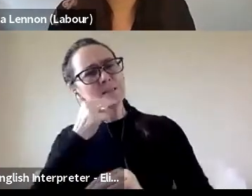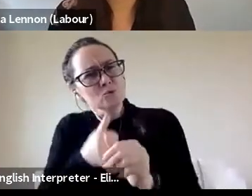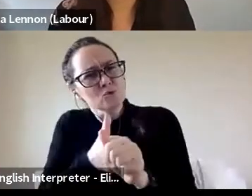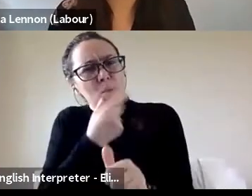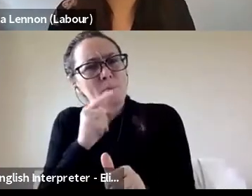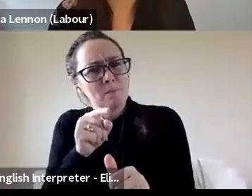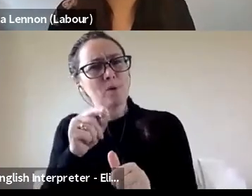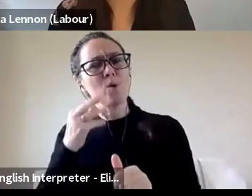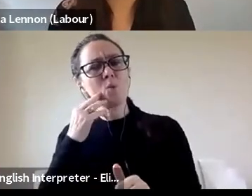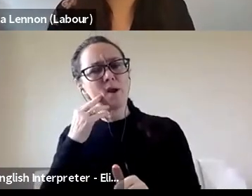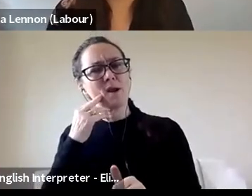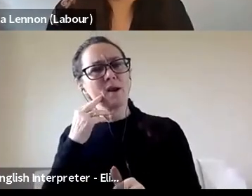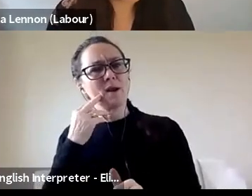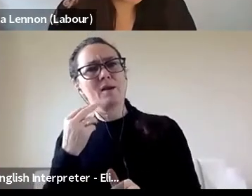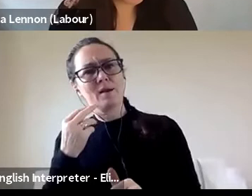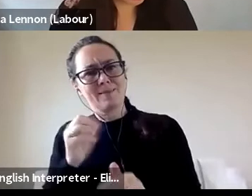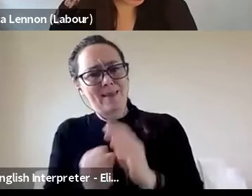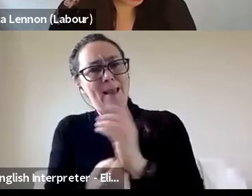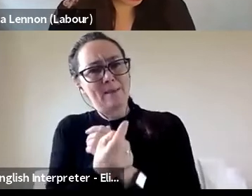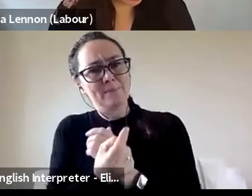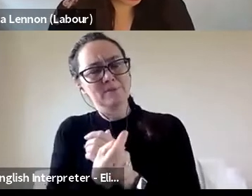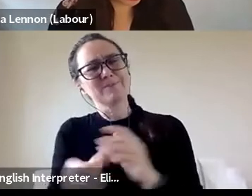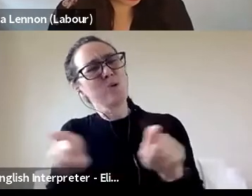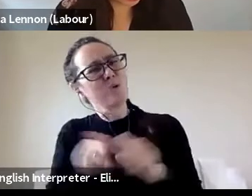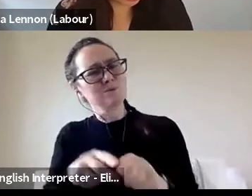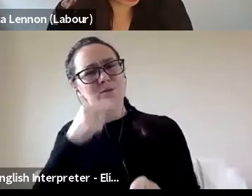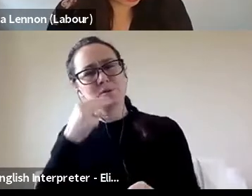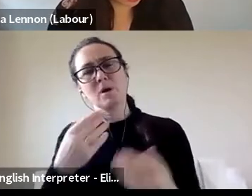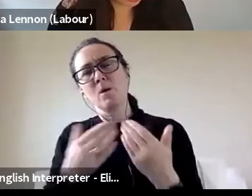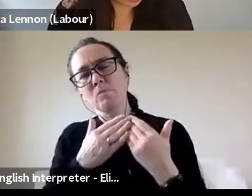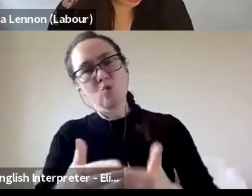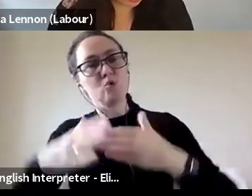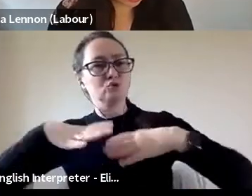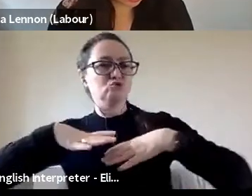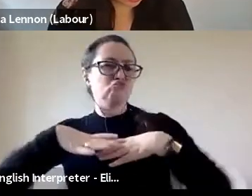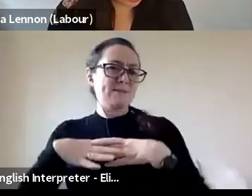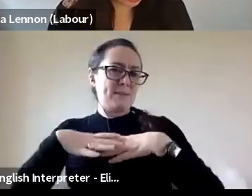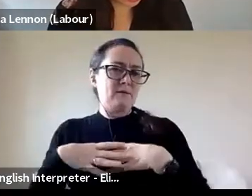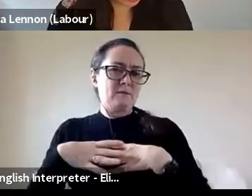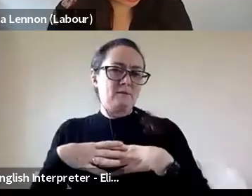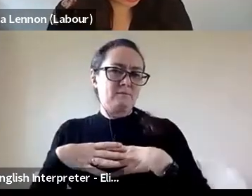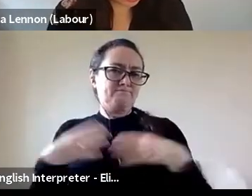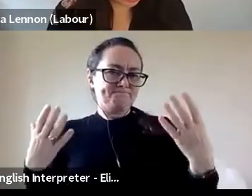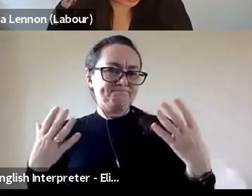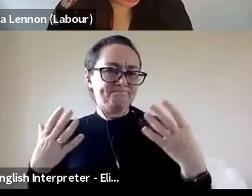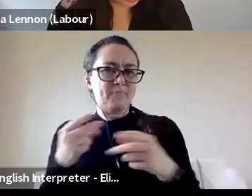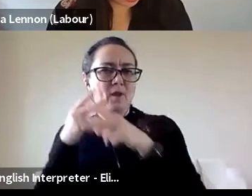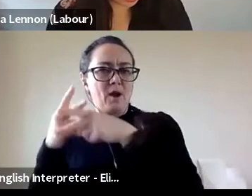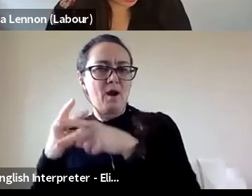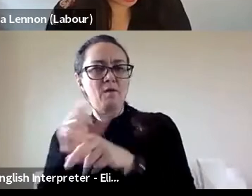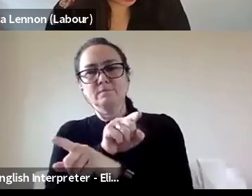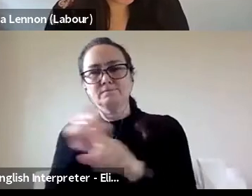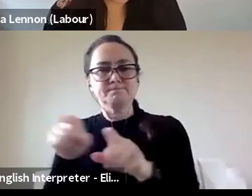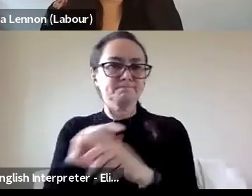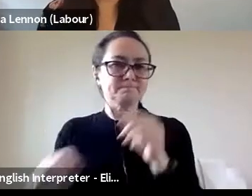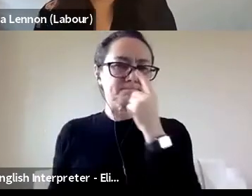thing is, again, is more respite care. I think that's a very key feature. Well, thank you for making that point, because